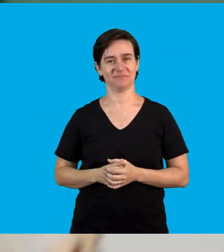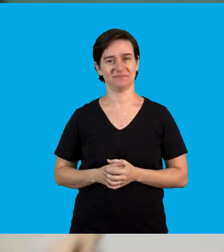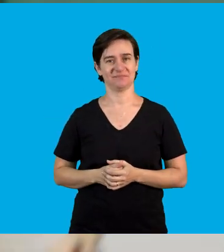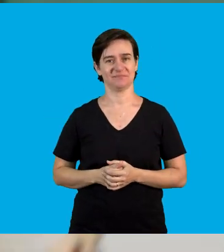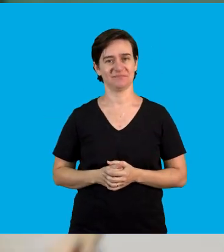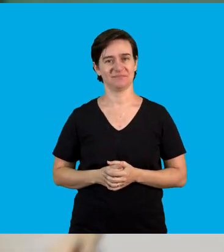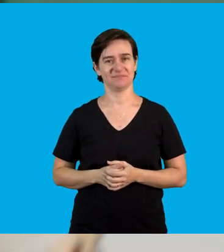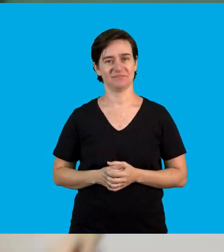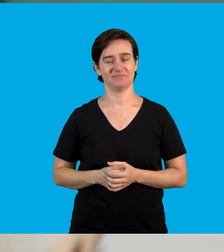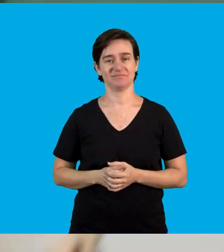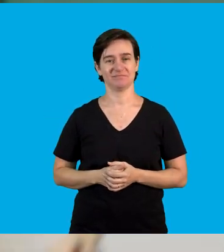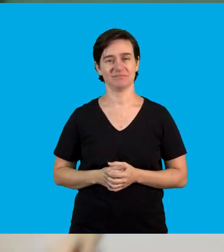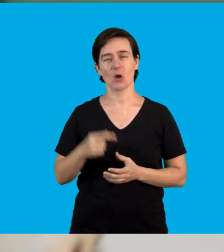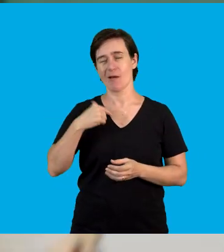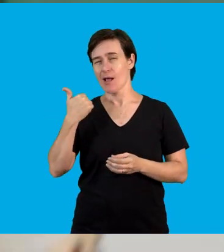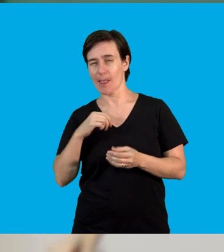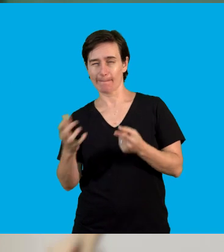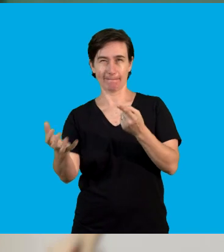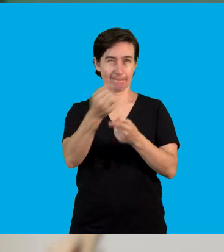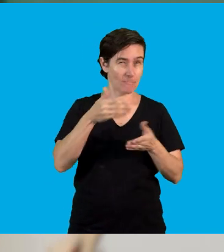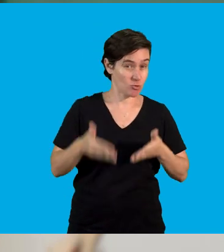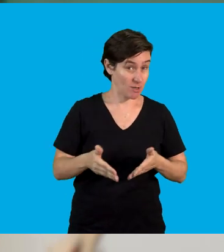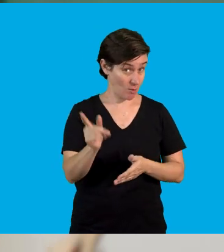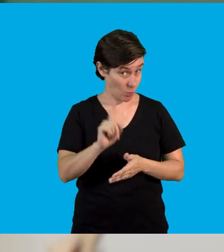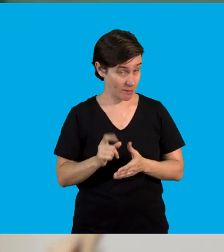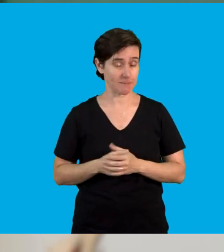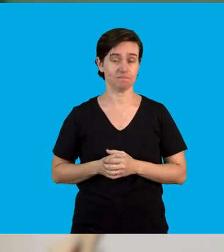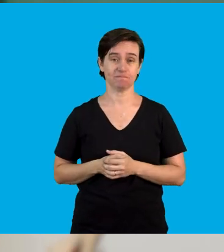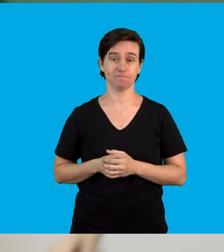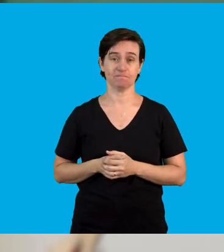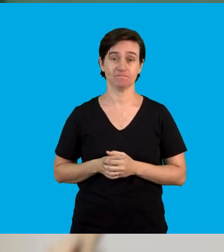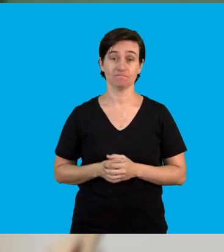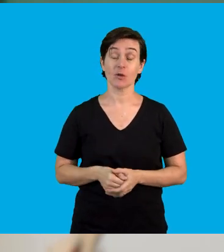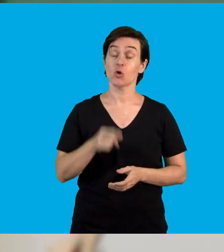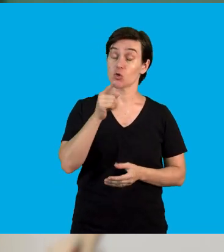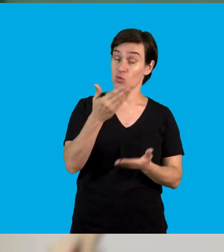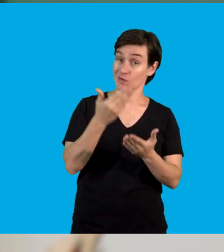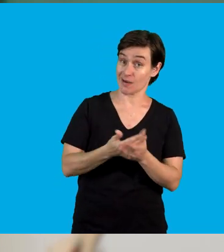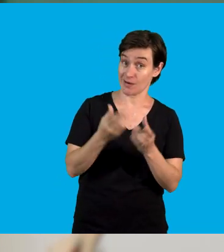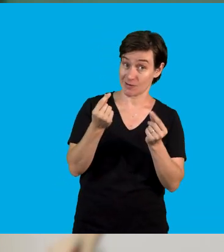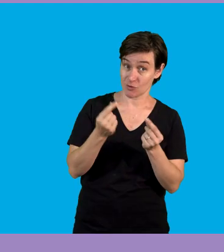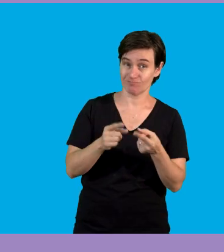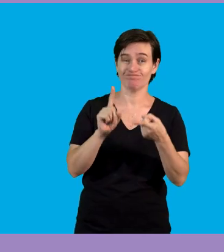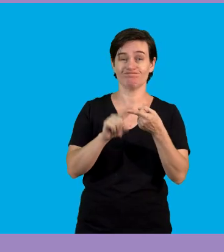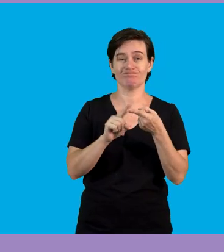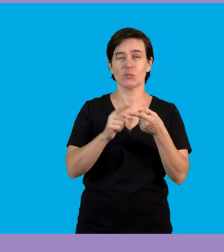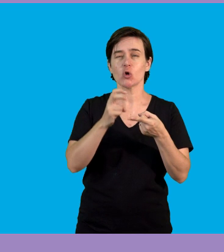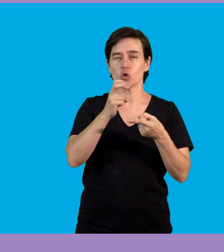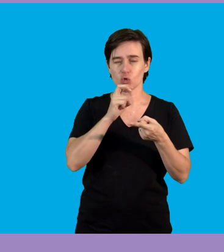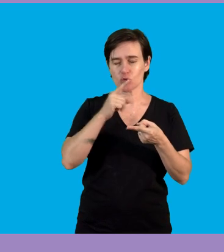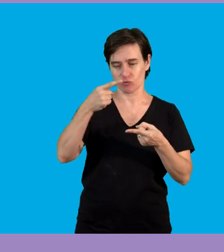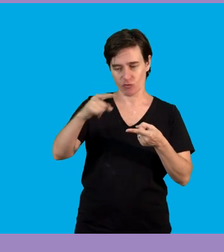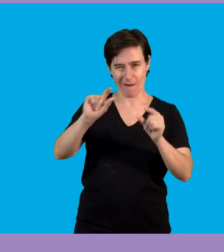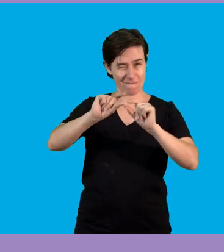Let's go on to the lesson objectives. So by the end of this lesson, you will be able to use